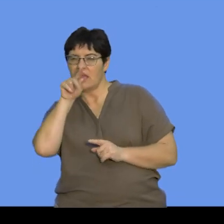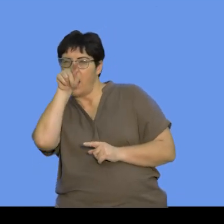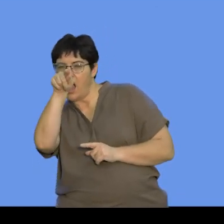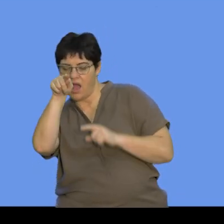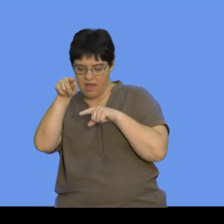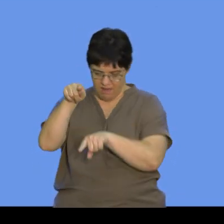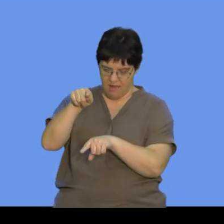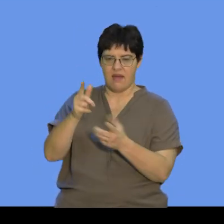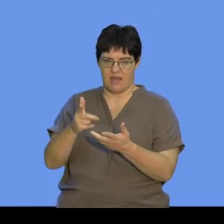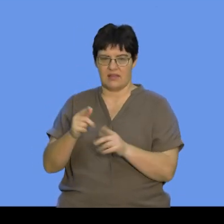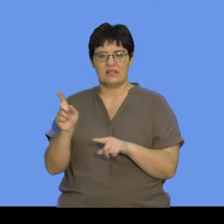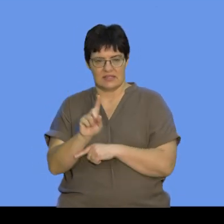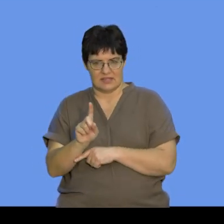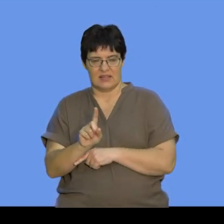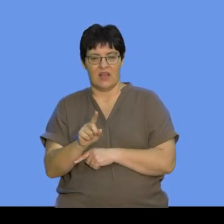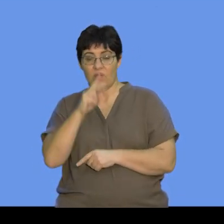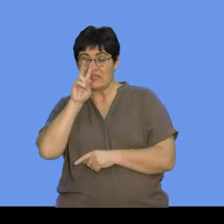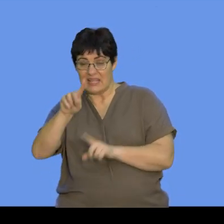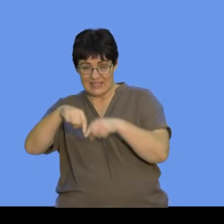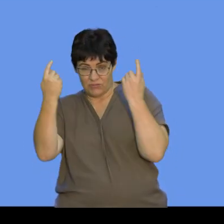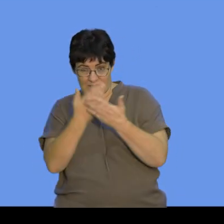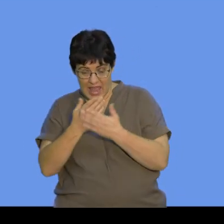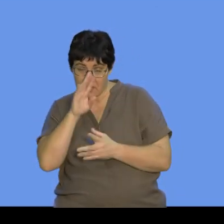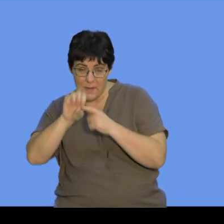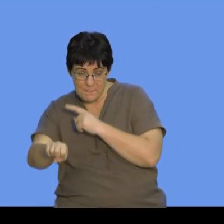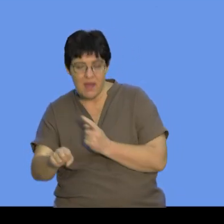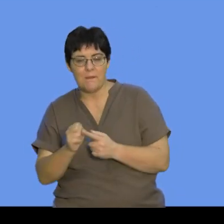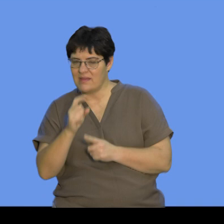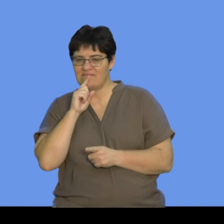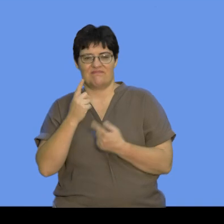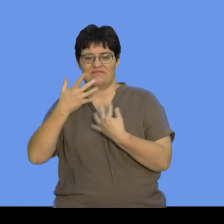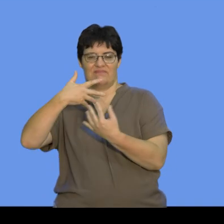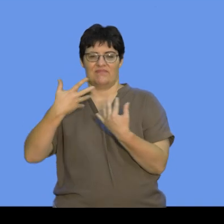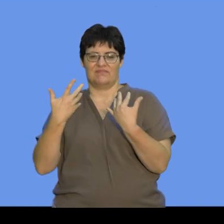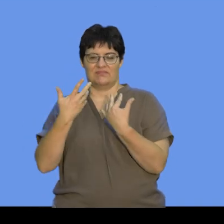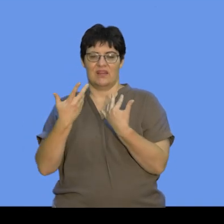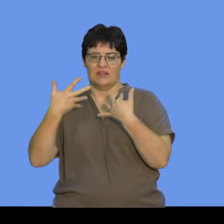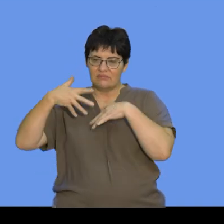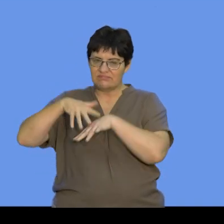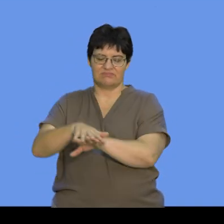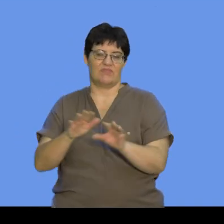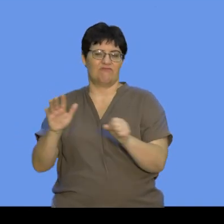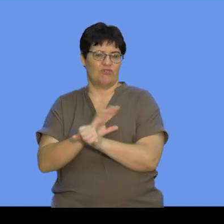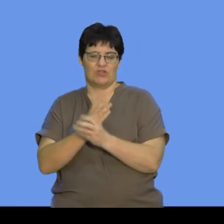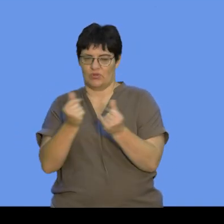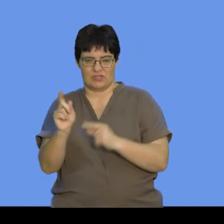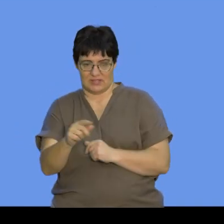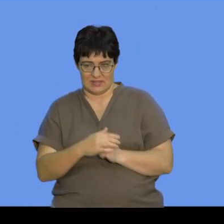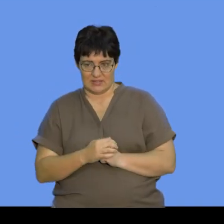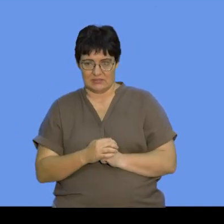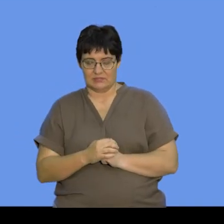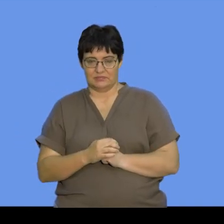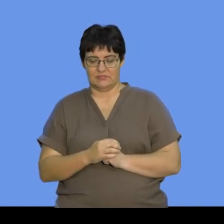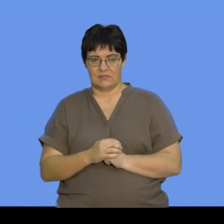typically a heterogeneous mixture. Okay, so what's so special about, or what distinguishes a heterogeneous mixture from the other